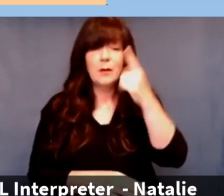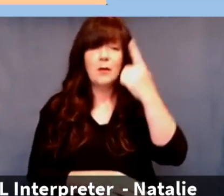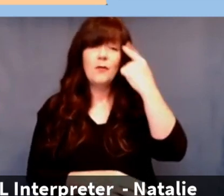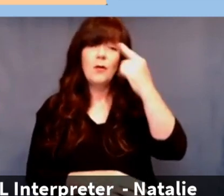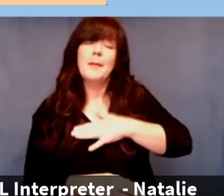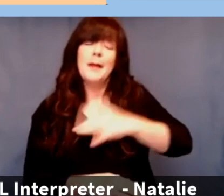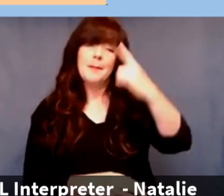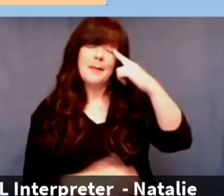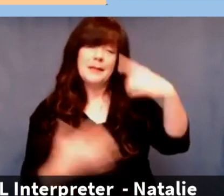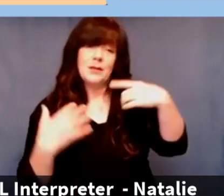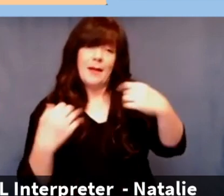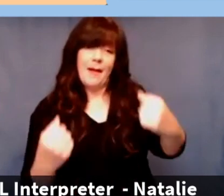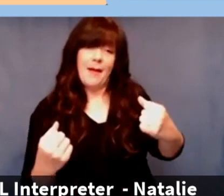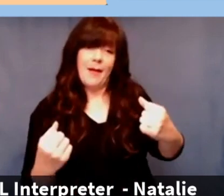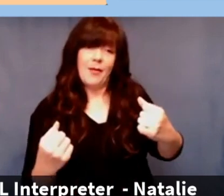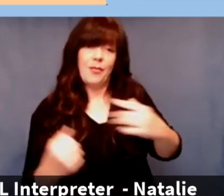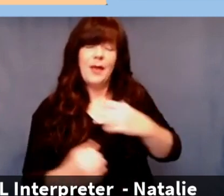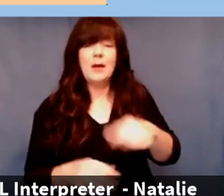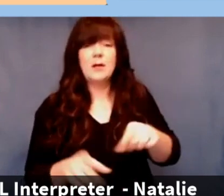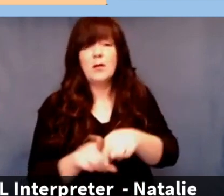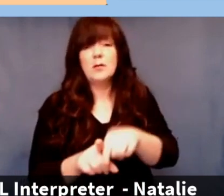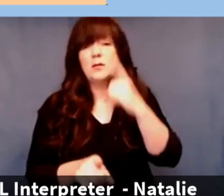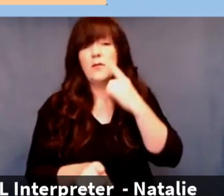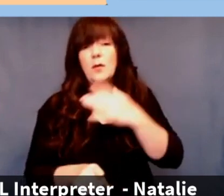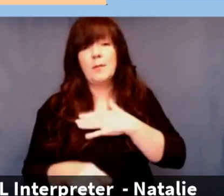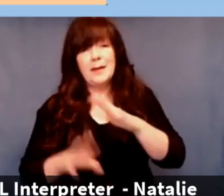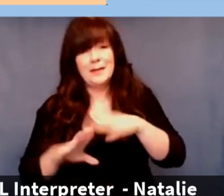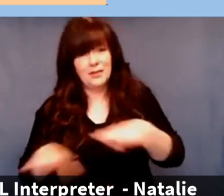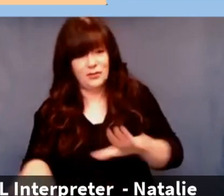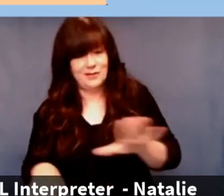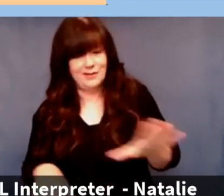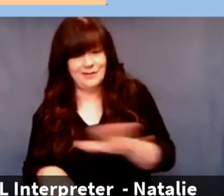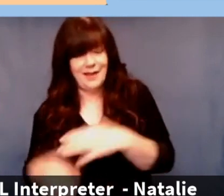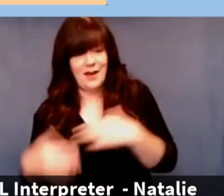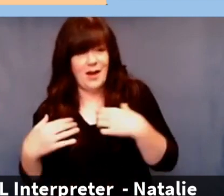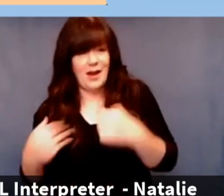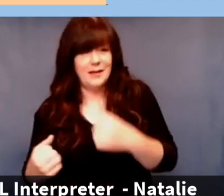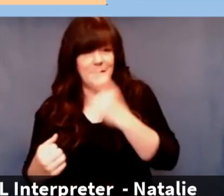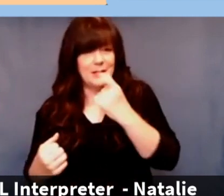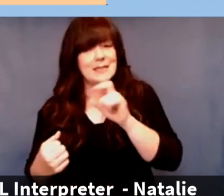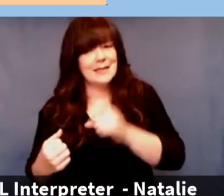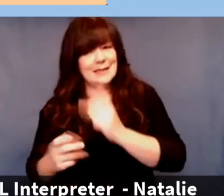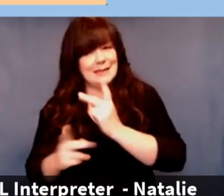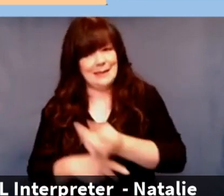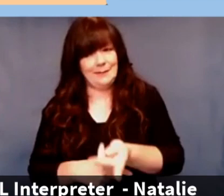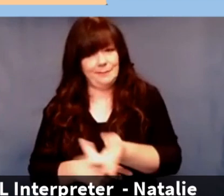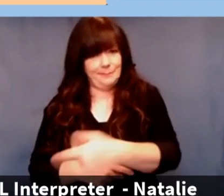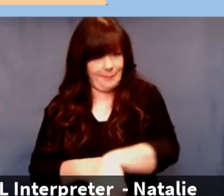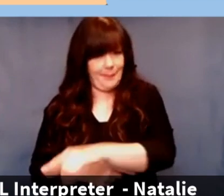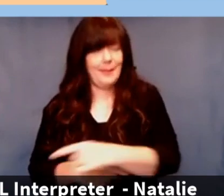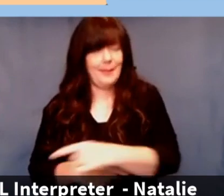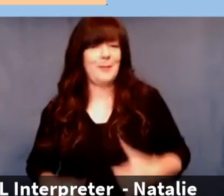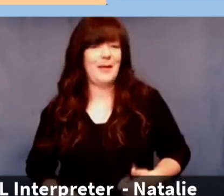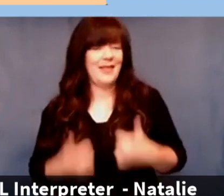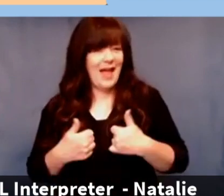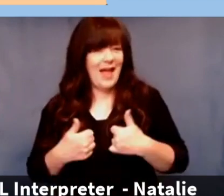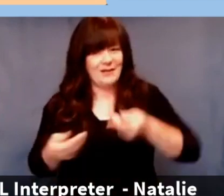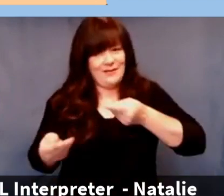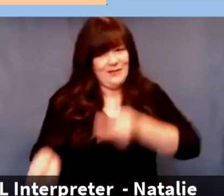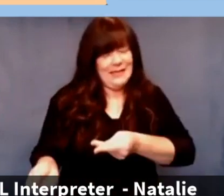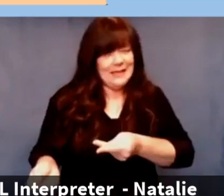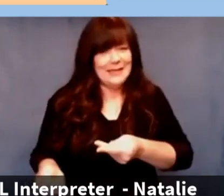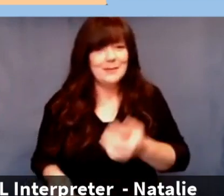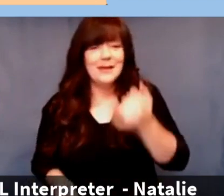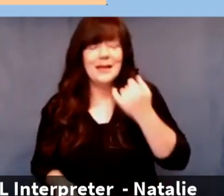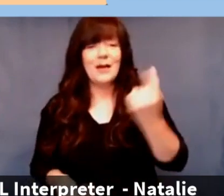and also for the health of my children, because I have to keep them alive and feed them. So if I'm constantly on